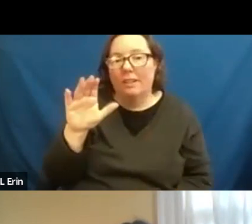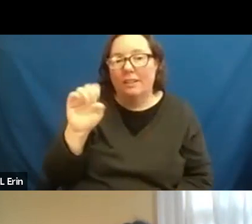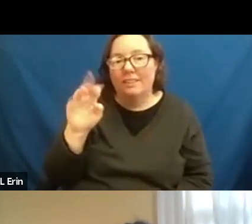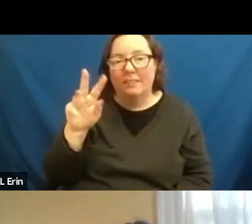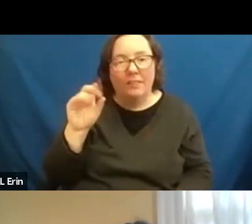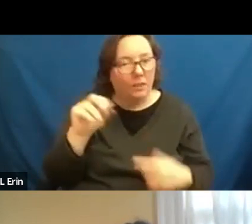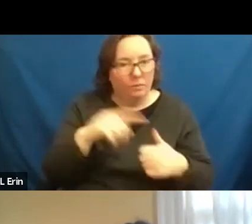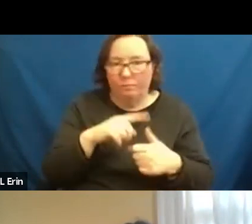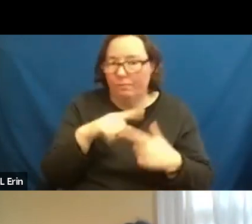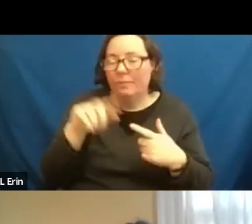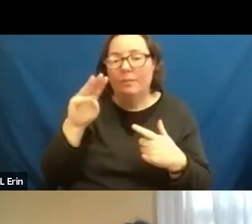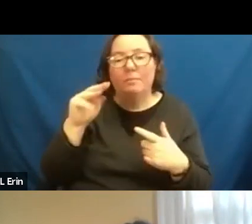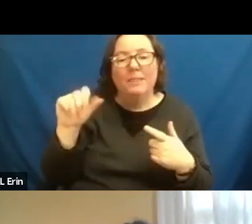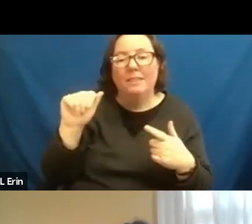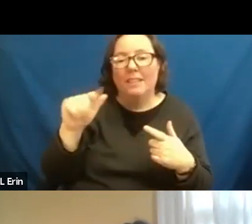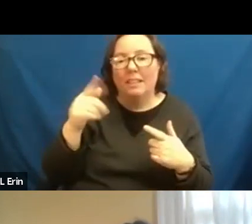Ms. Aguirre,